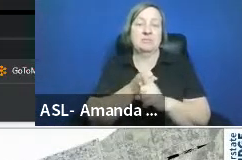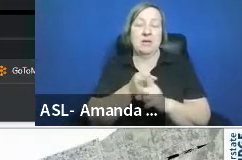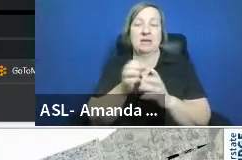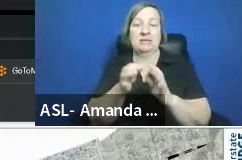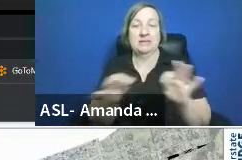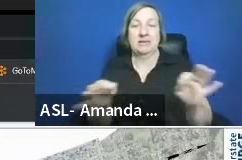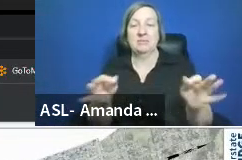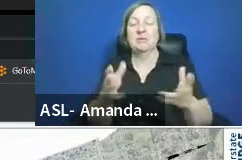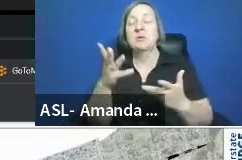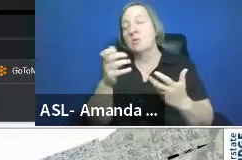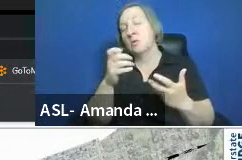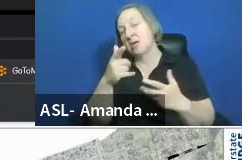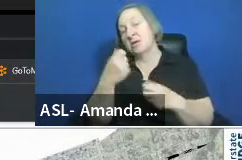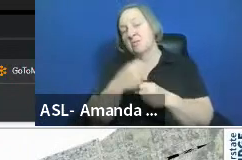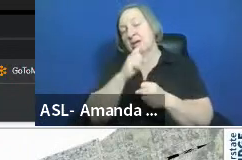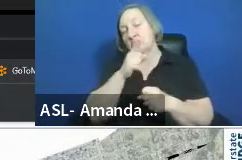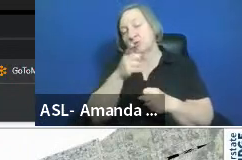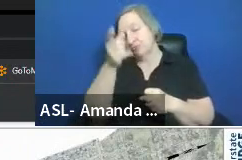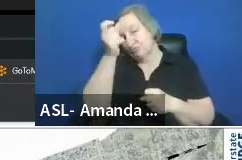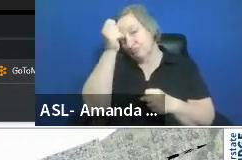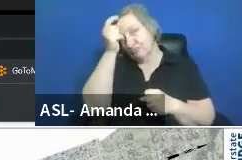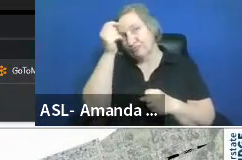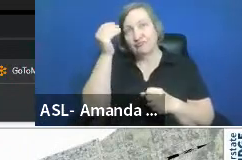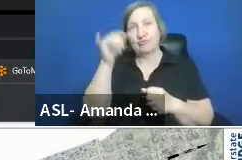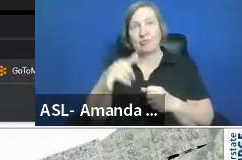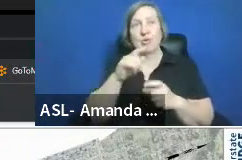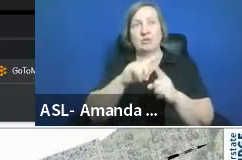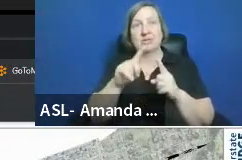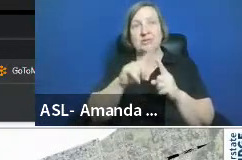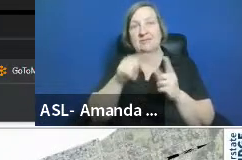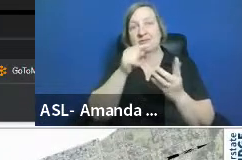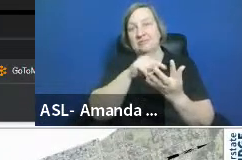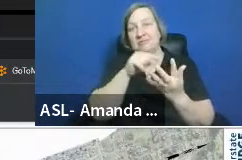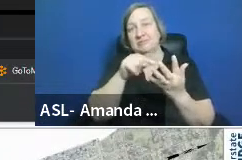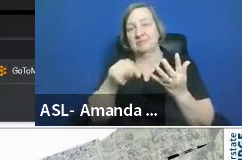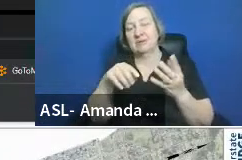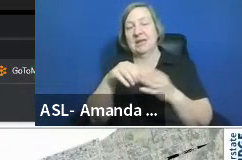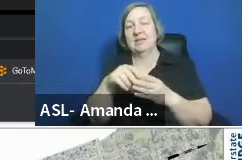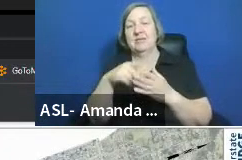with these investments through the entire program corridor.